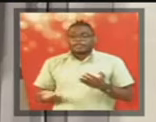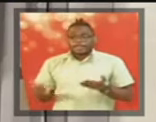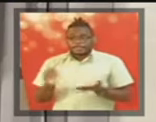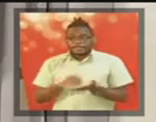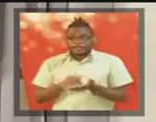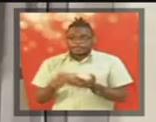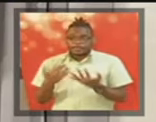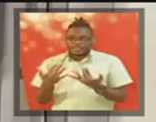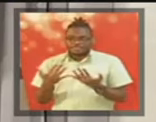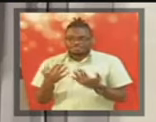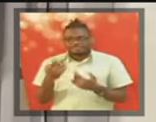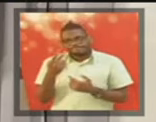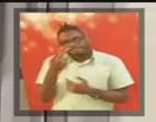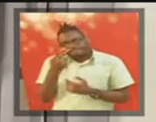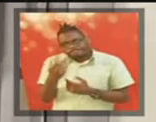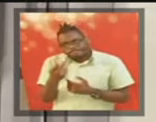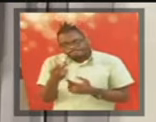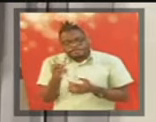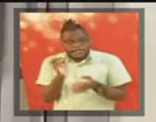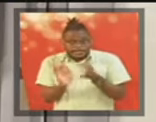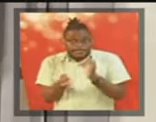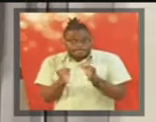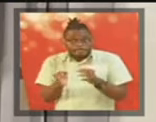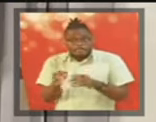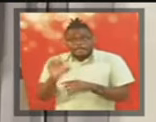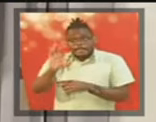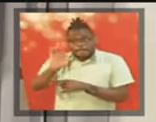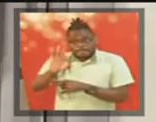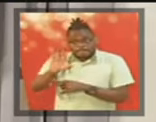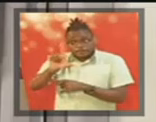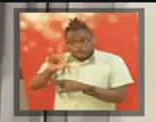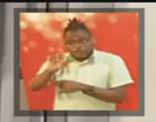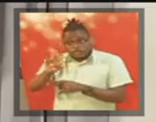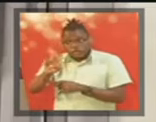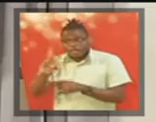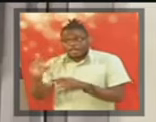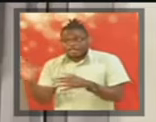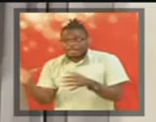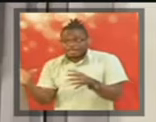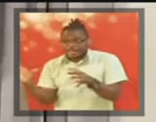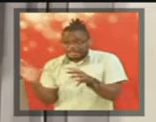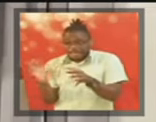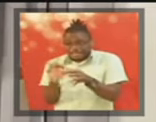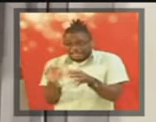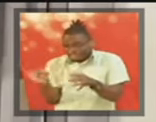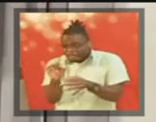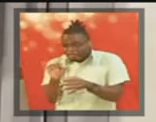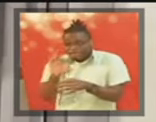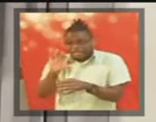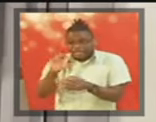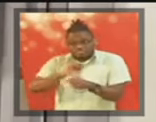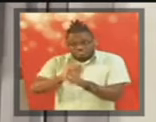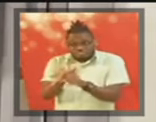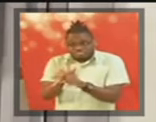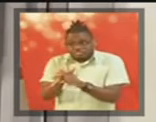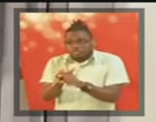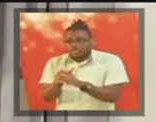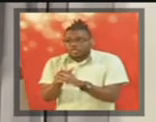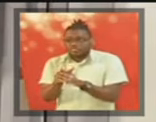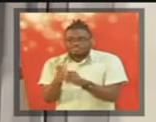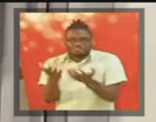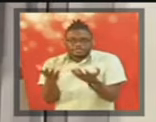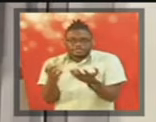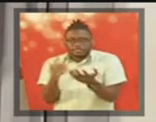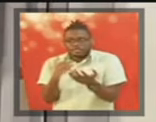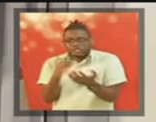they coexist in terms of both viruses in our population, which hasn't been seen before. But we are hoping that we will